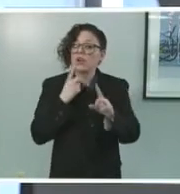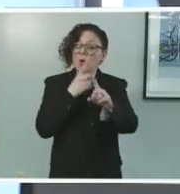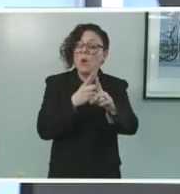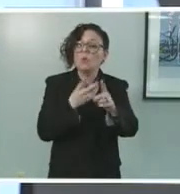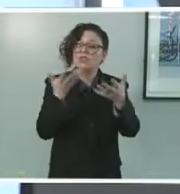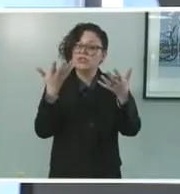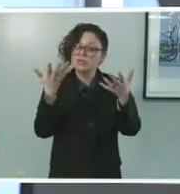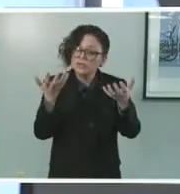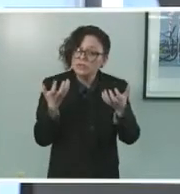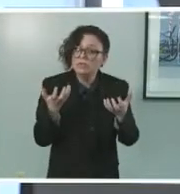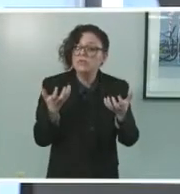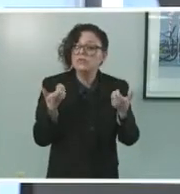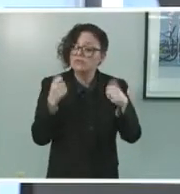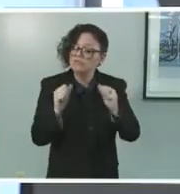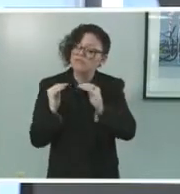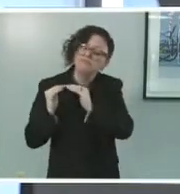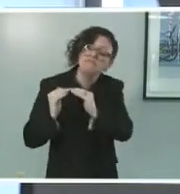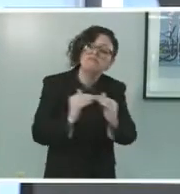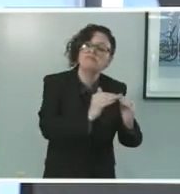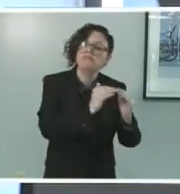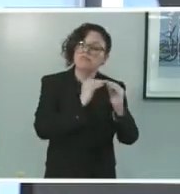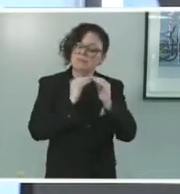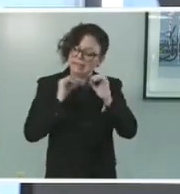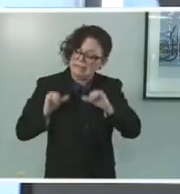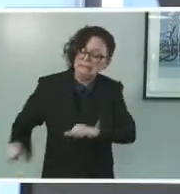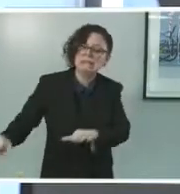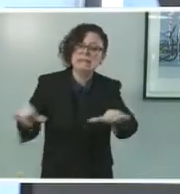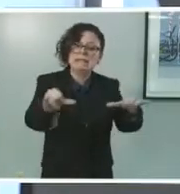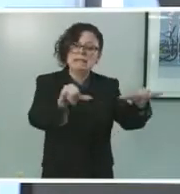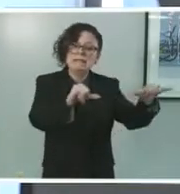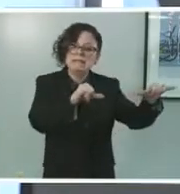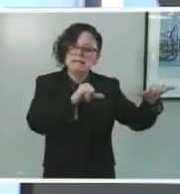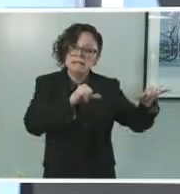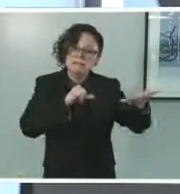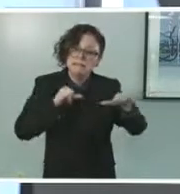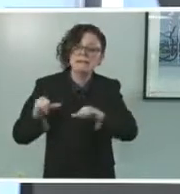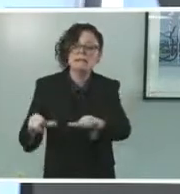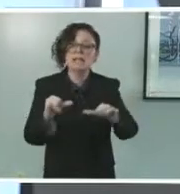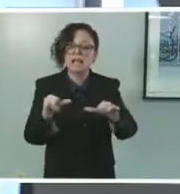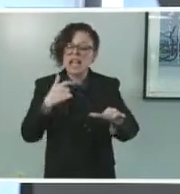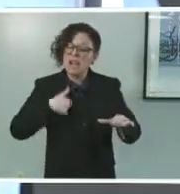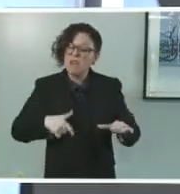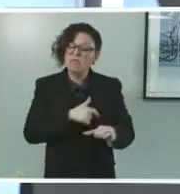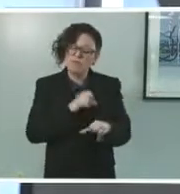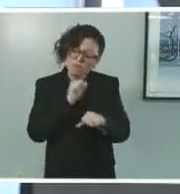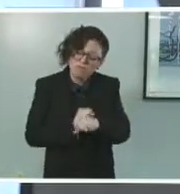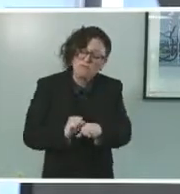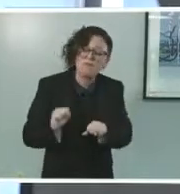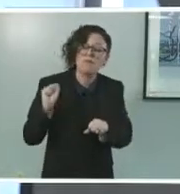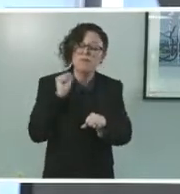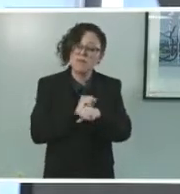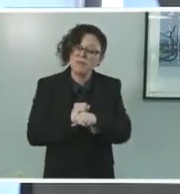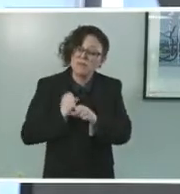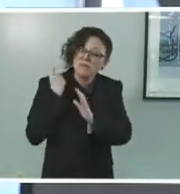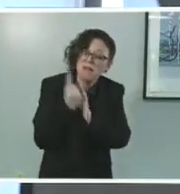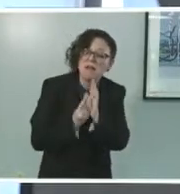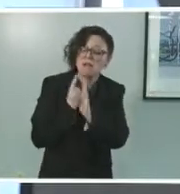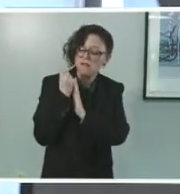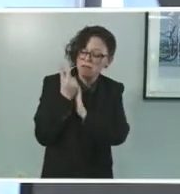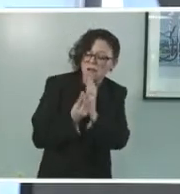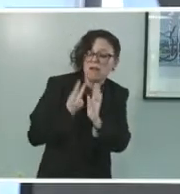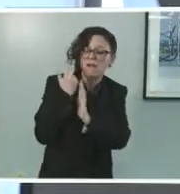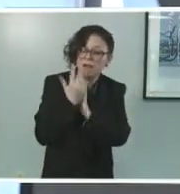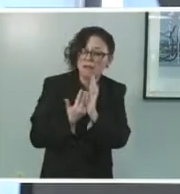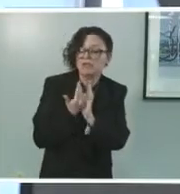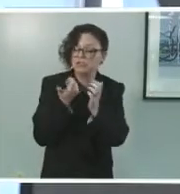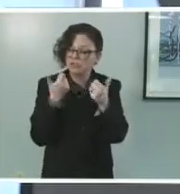consistent, and we sat down and we worked on that for several hours so that there would not be a difference or a major difference